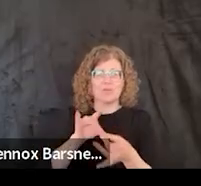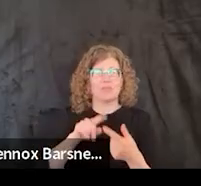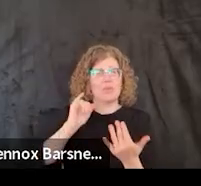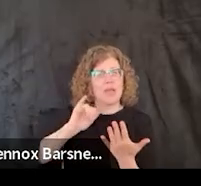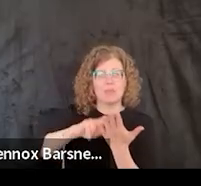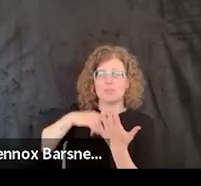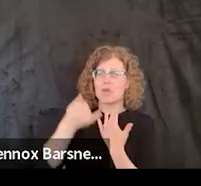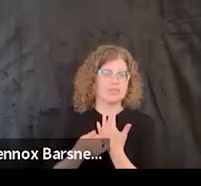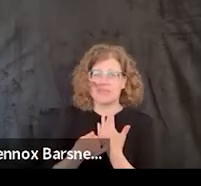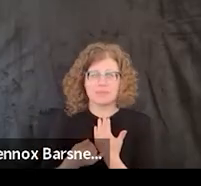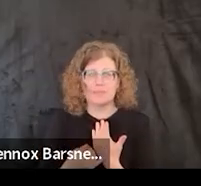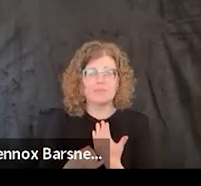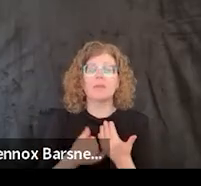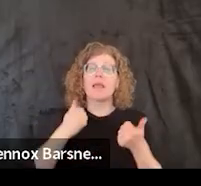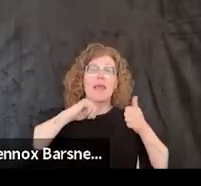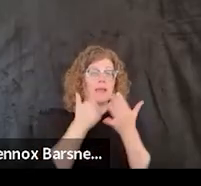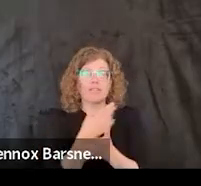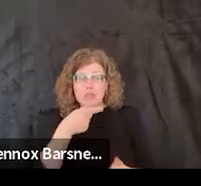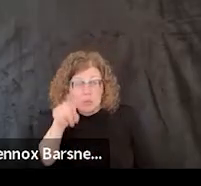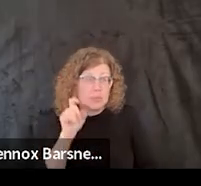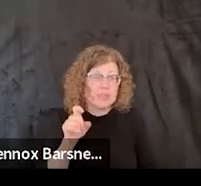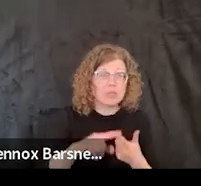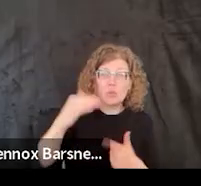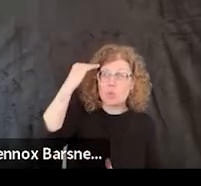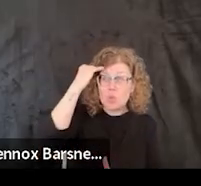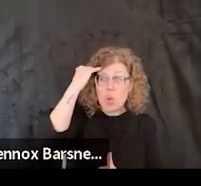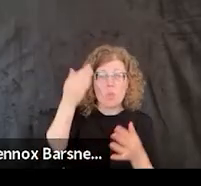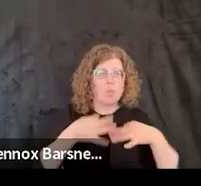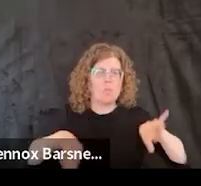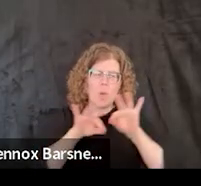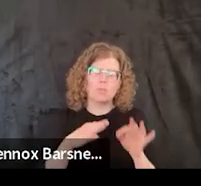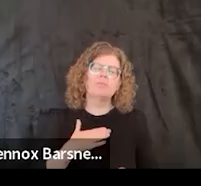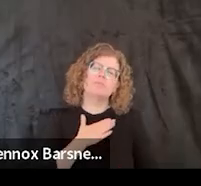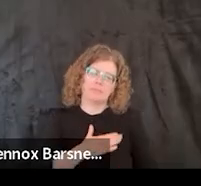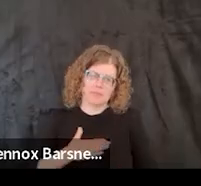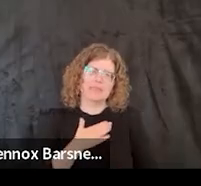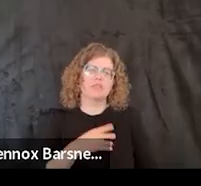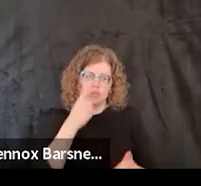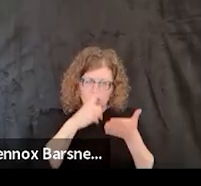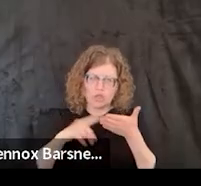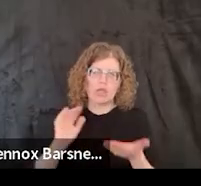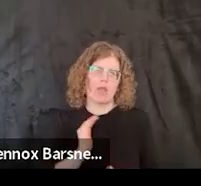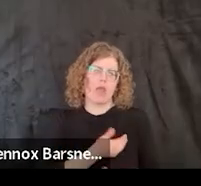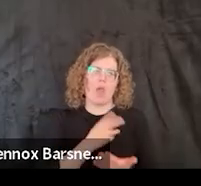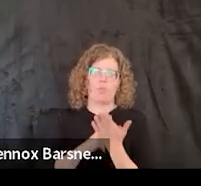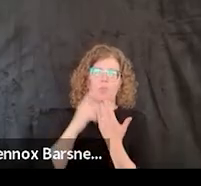Everything important that applicants need to know is fully outlined in the program guidelines on our